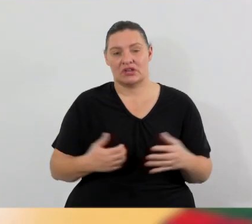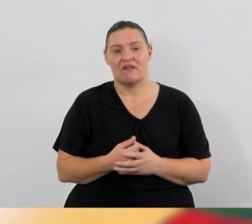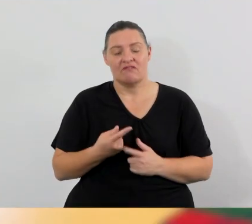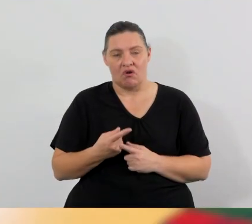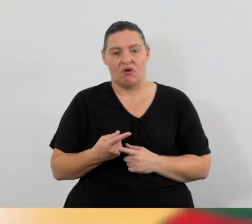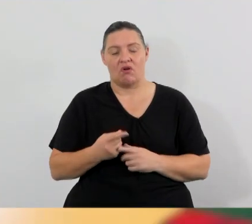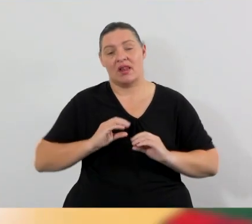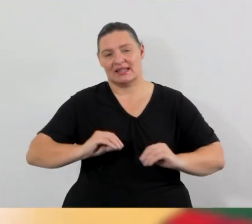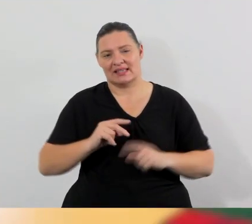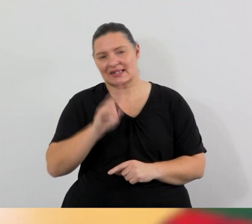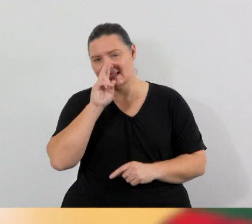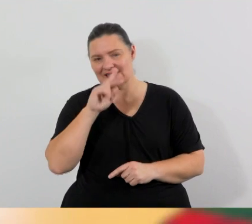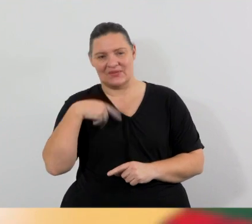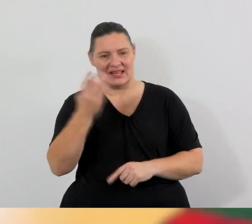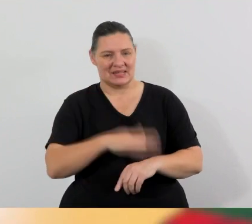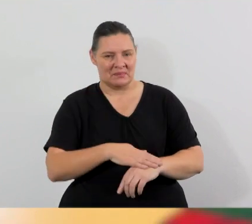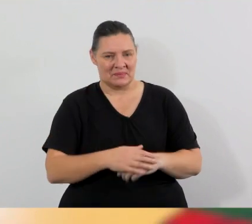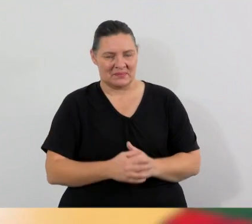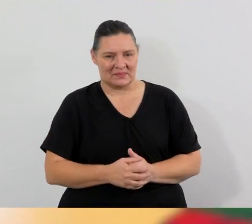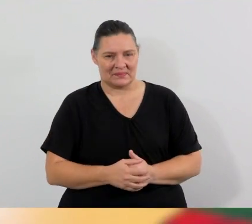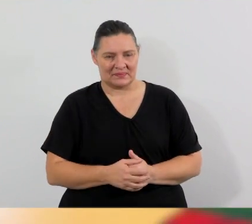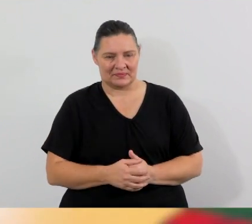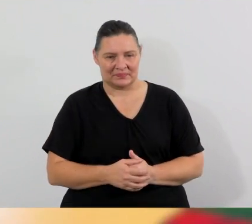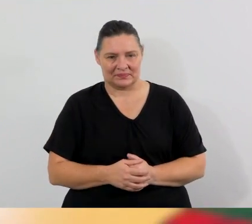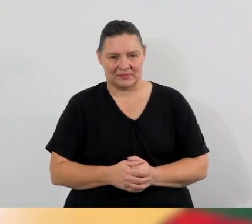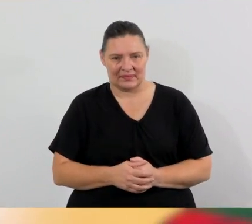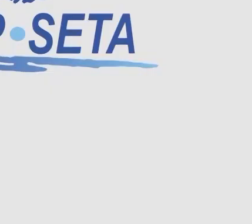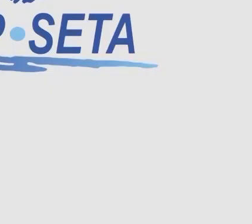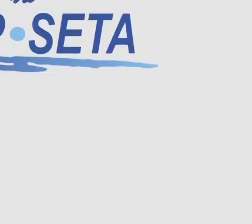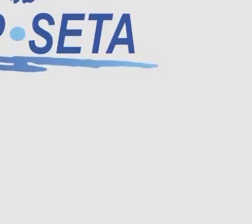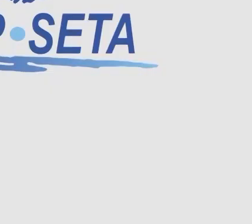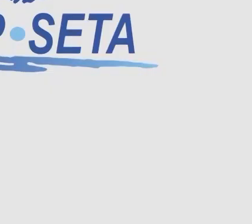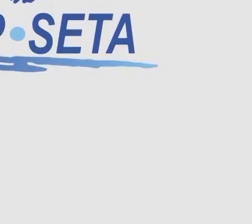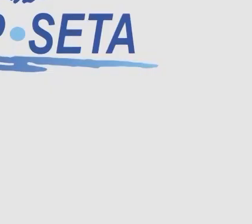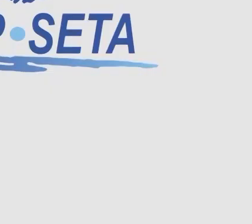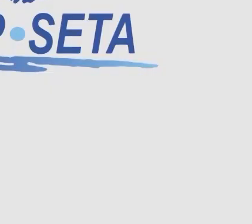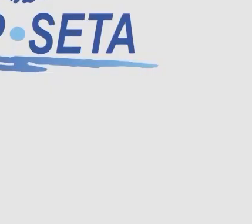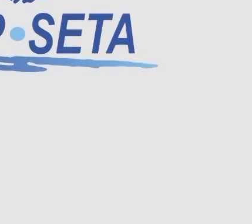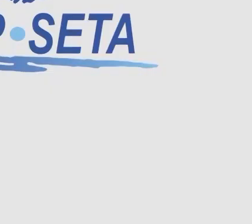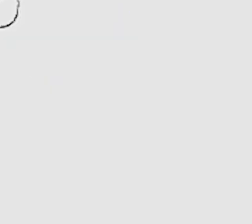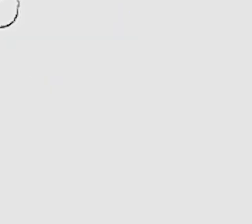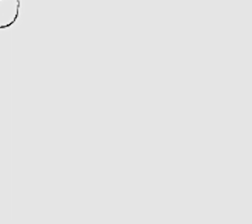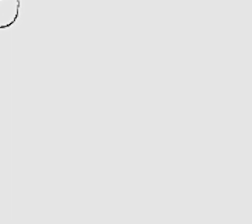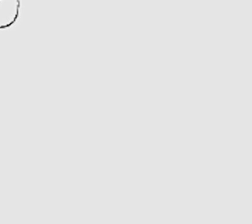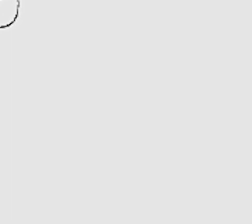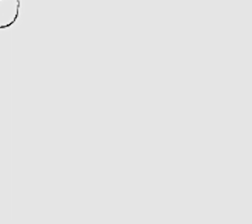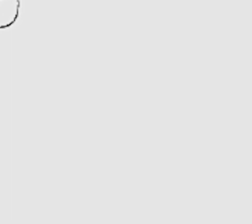Thank you so much for joining us for this lesson, and I'll see you next time.